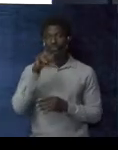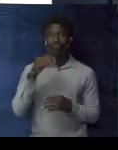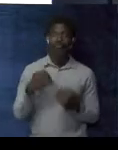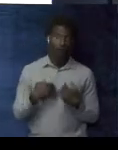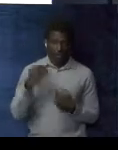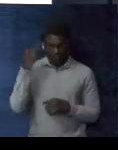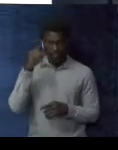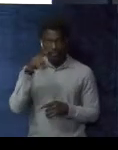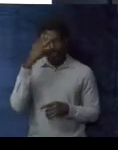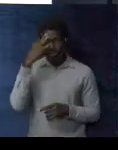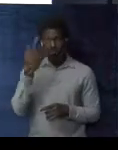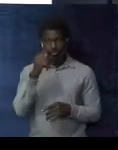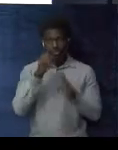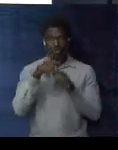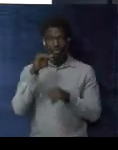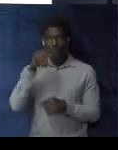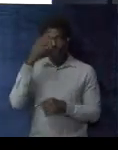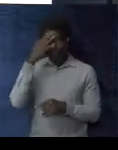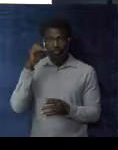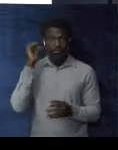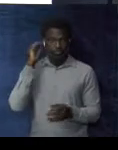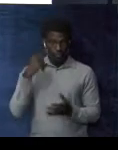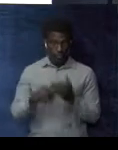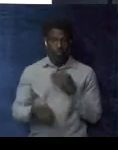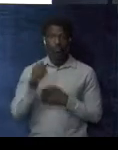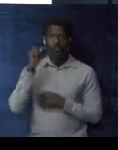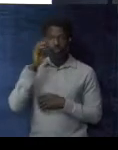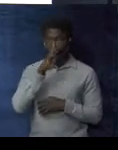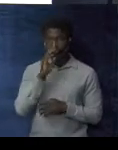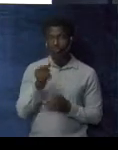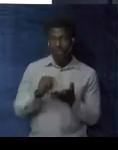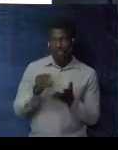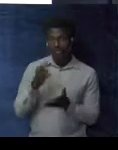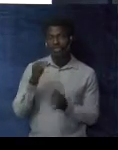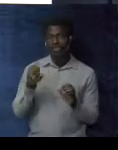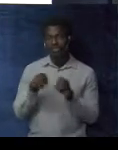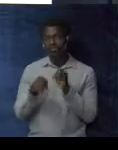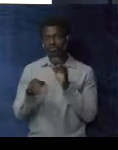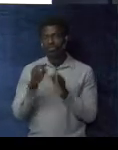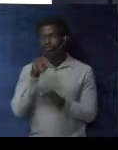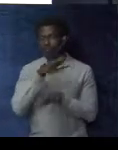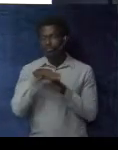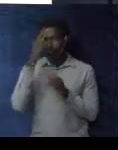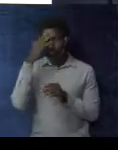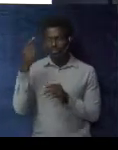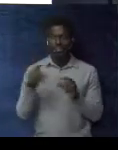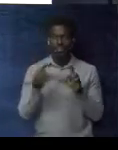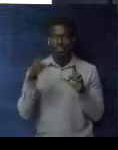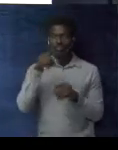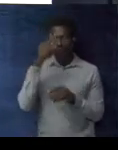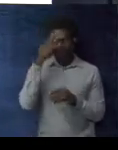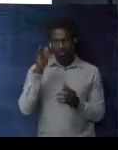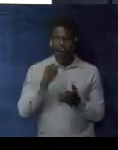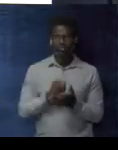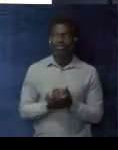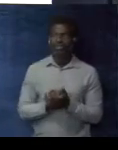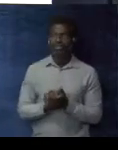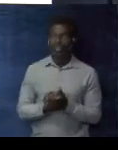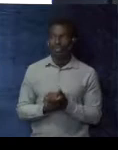I believe you all have idea. Of course you know the answer. You know what should be written there. Even if you don't know the language, you know that